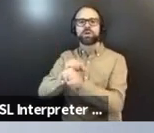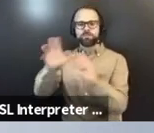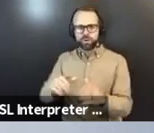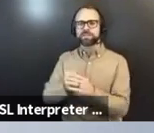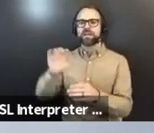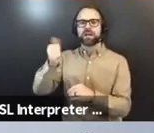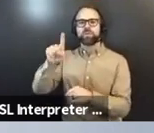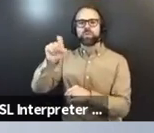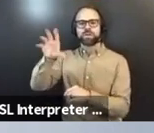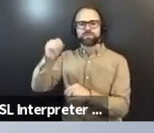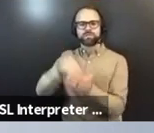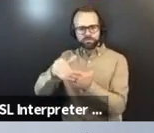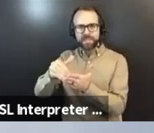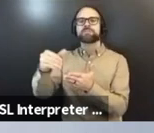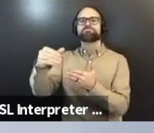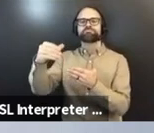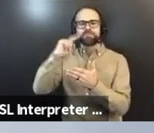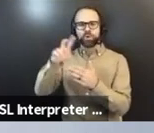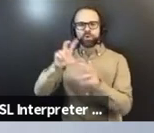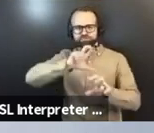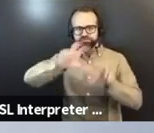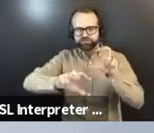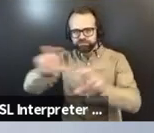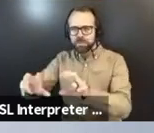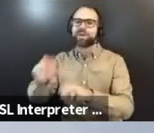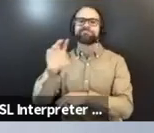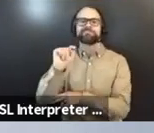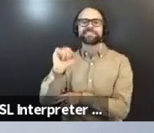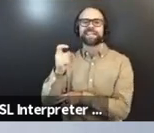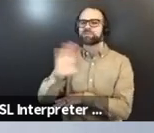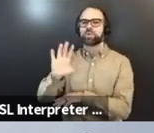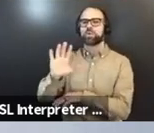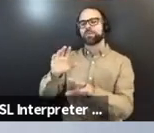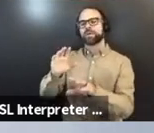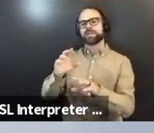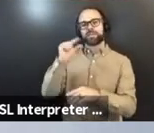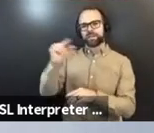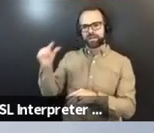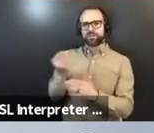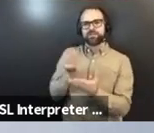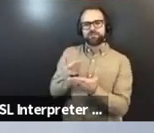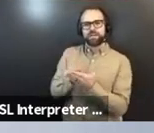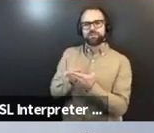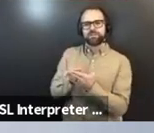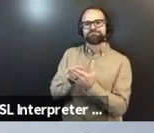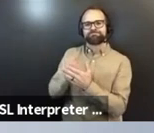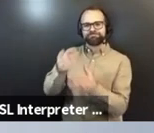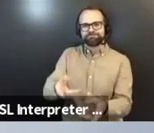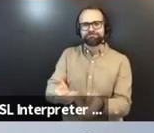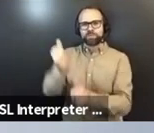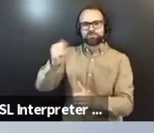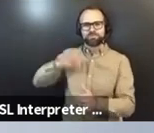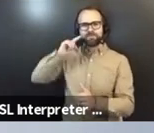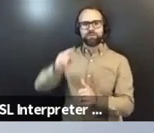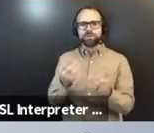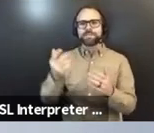additional $150 million to deploy into the into the government funding leverage system for the Canadian tech companies. So